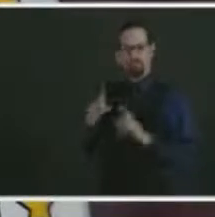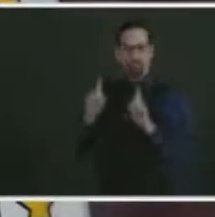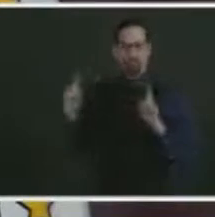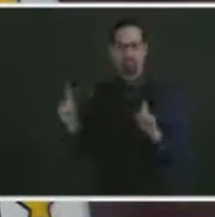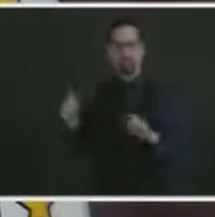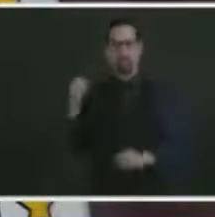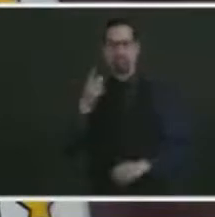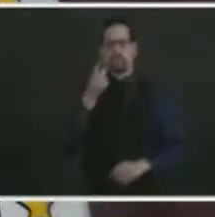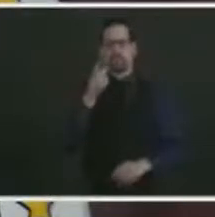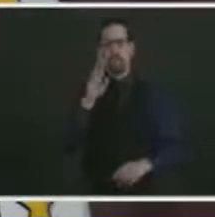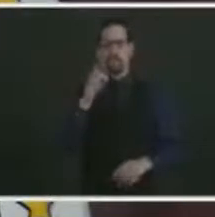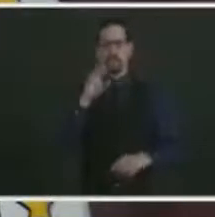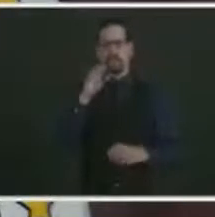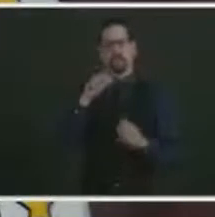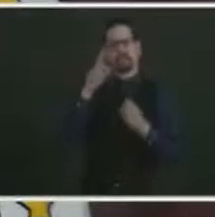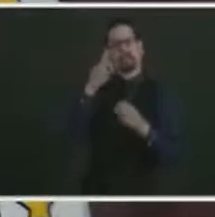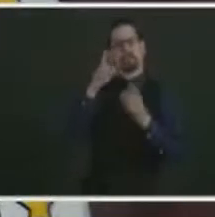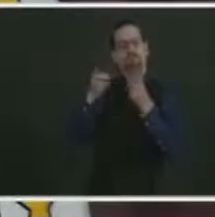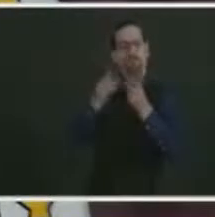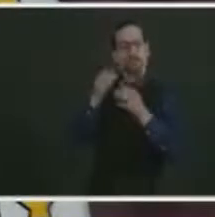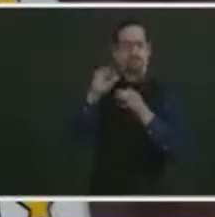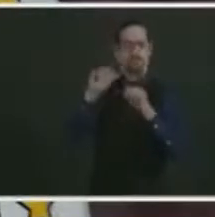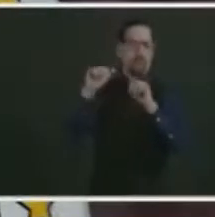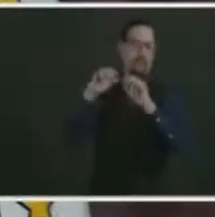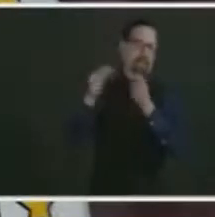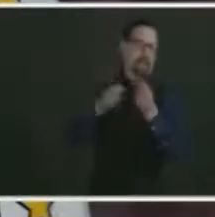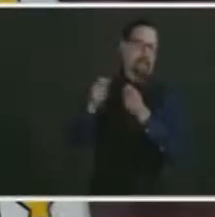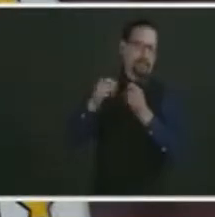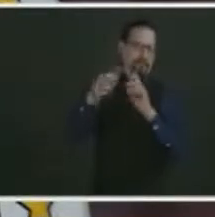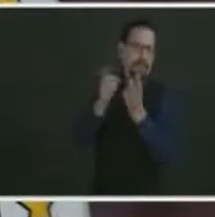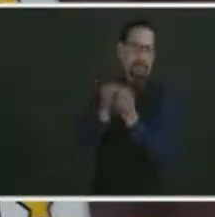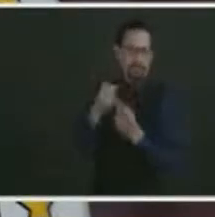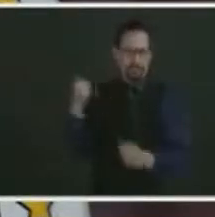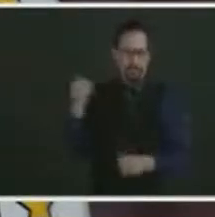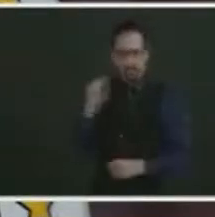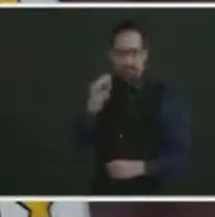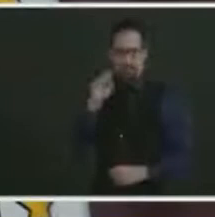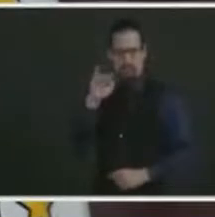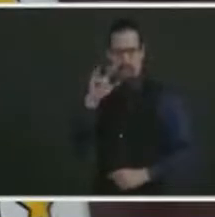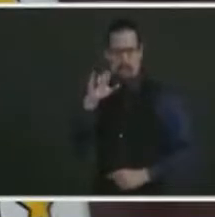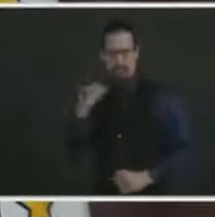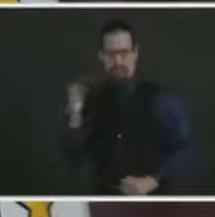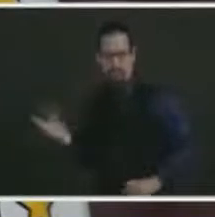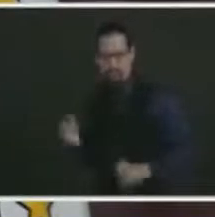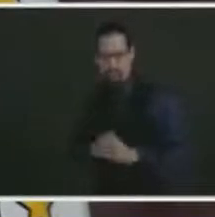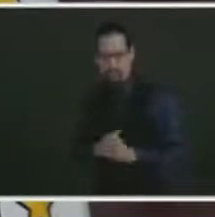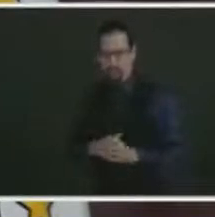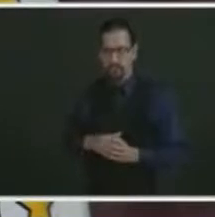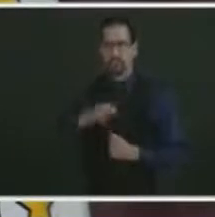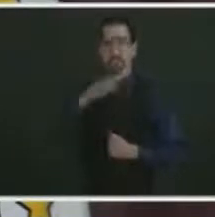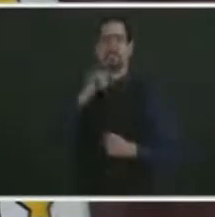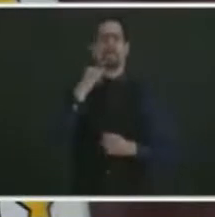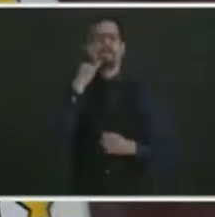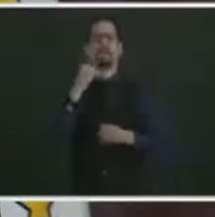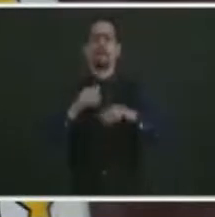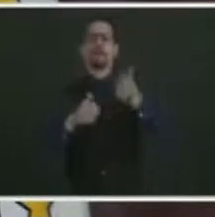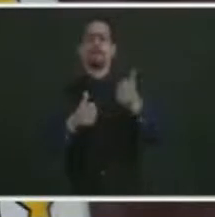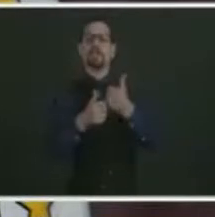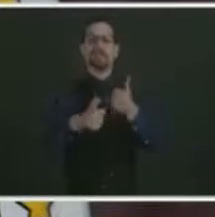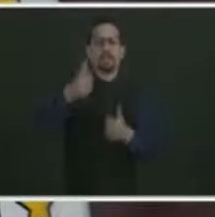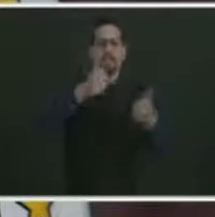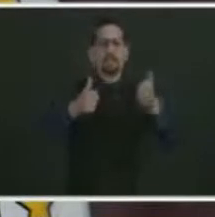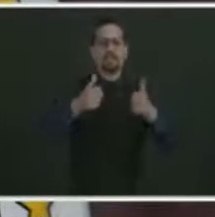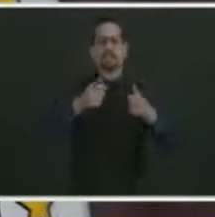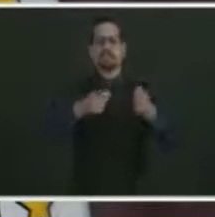asking that other branches of government, not just the executive branch, consider leveraging the work share program